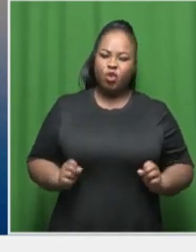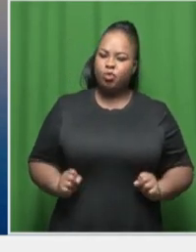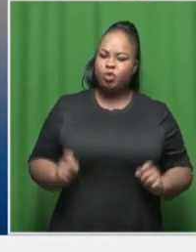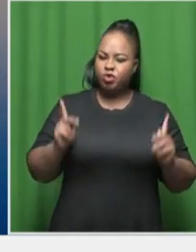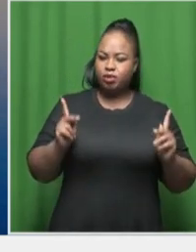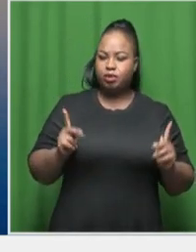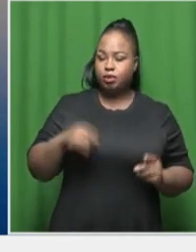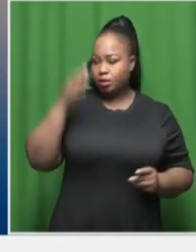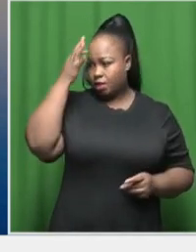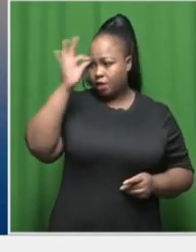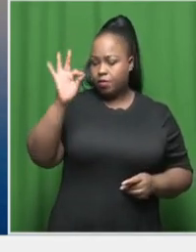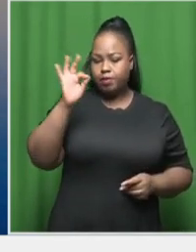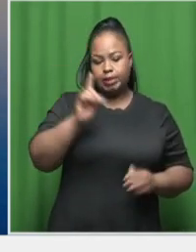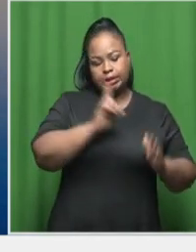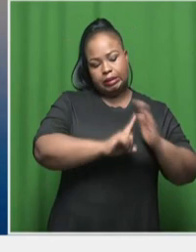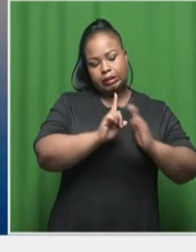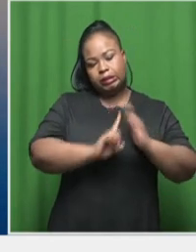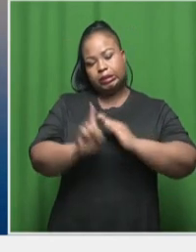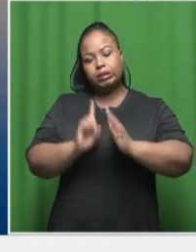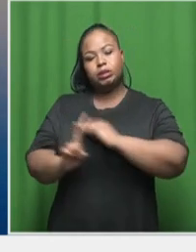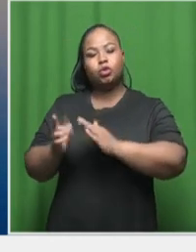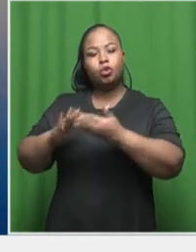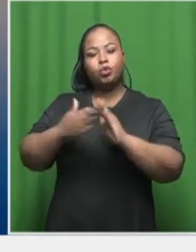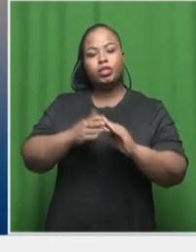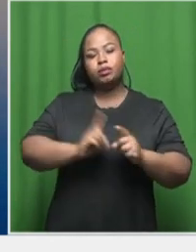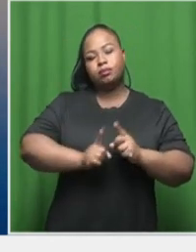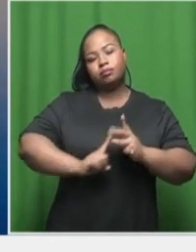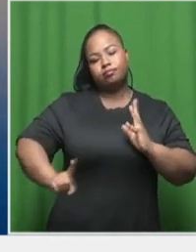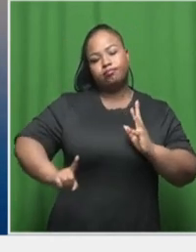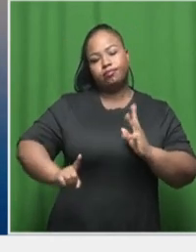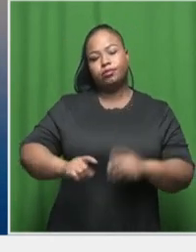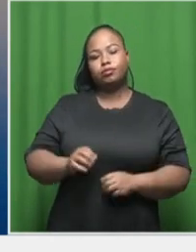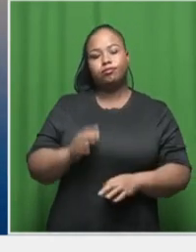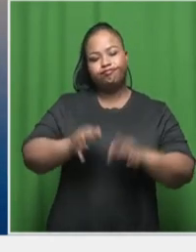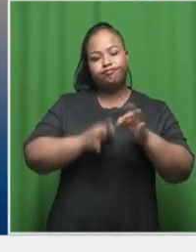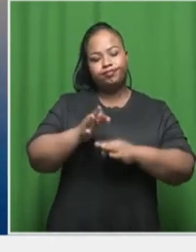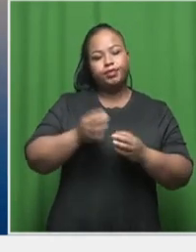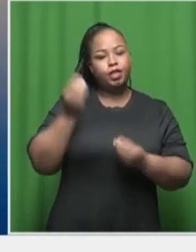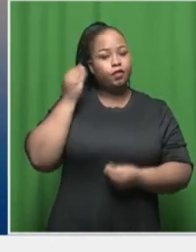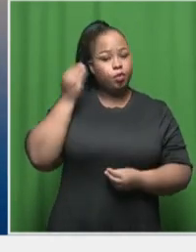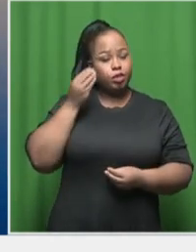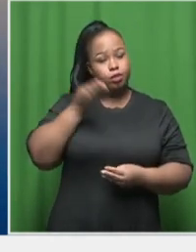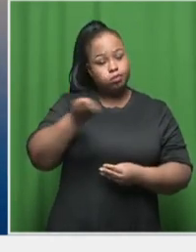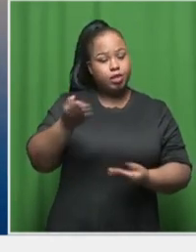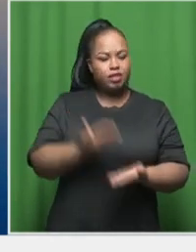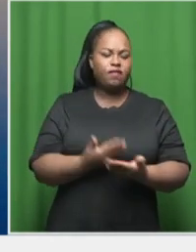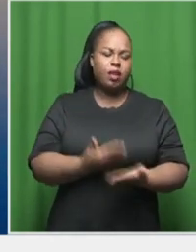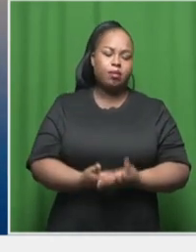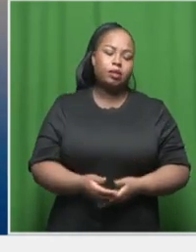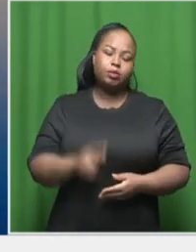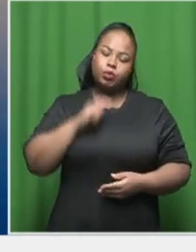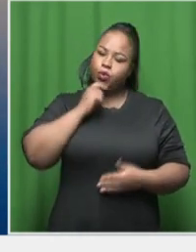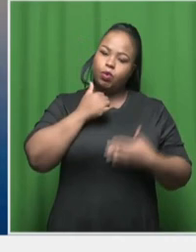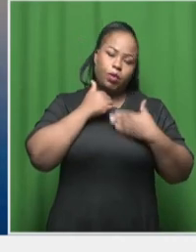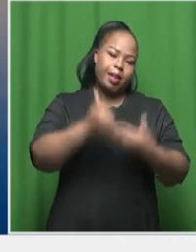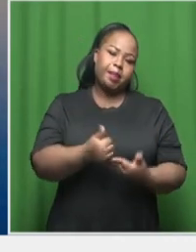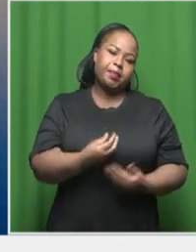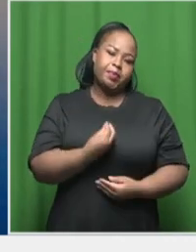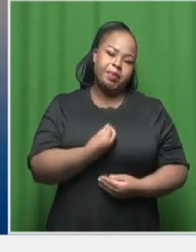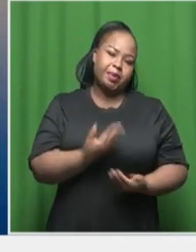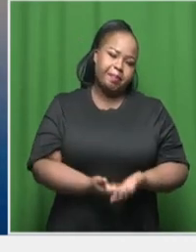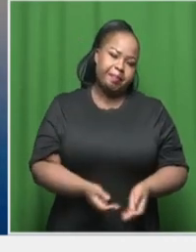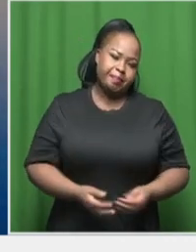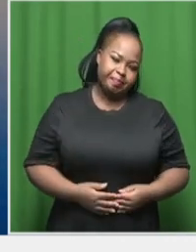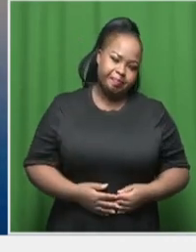opportunities where our government can be going from one community to the next and telling them about the information that is available, it would really help the youngsters out